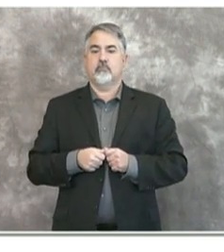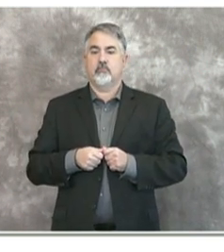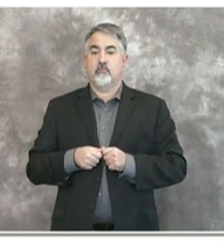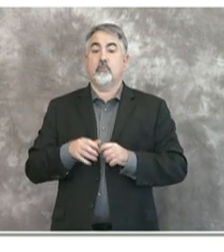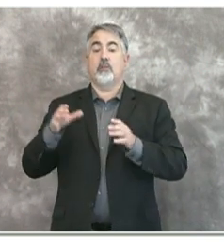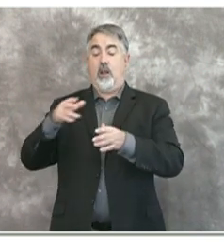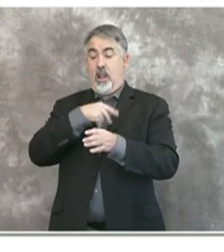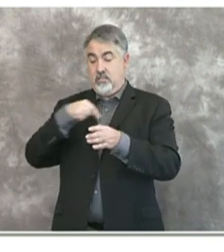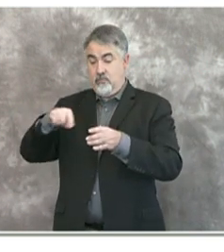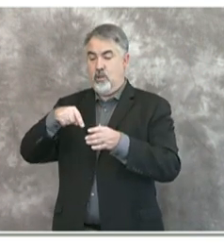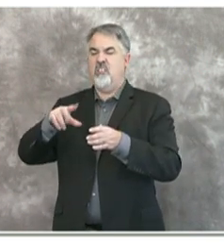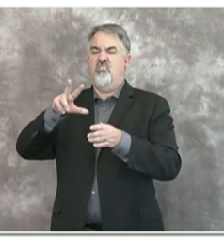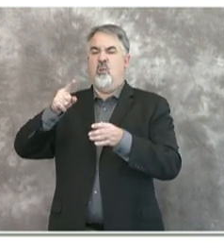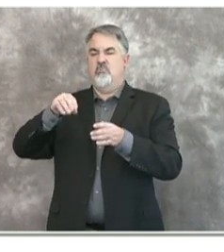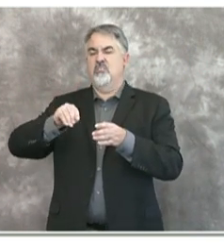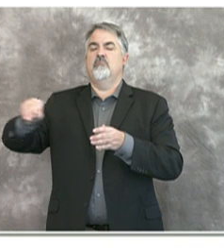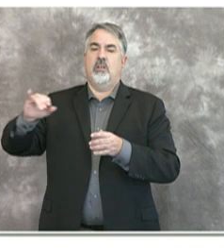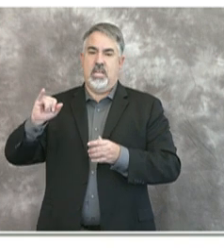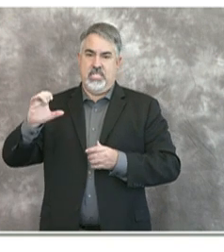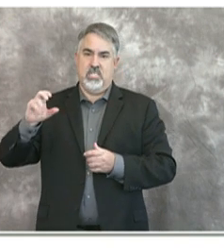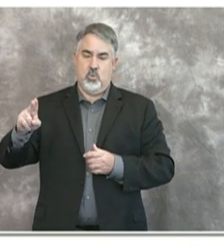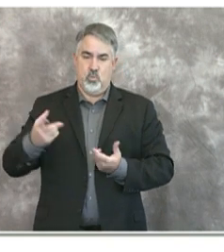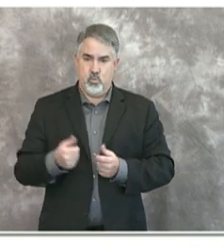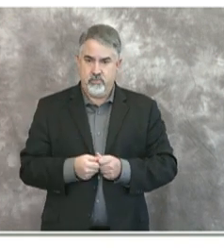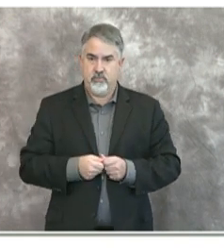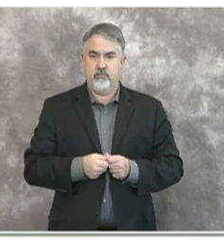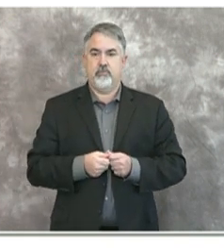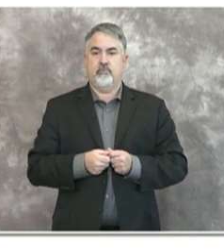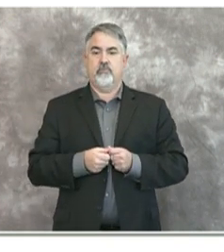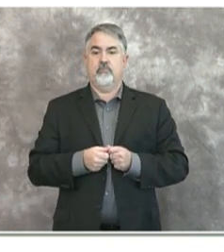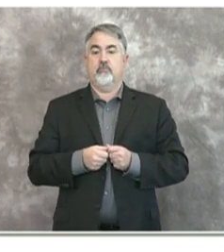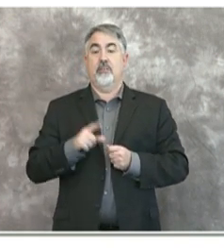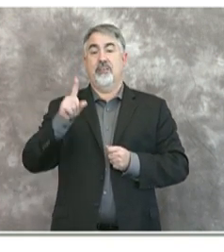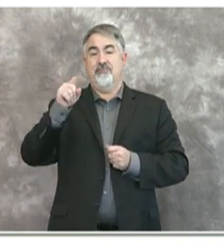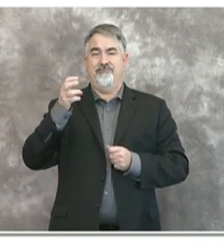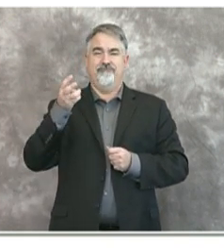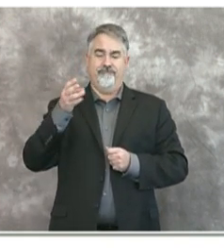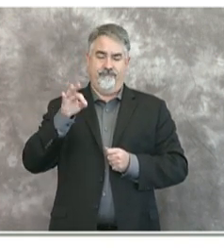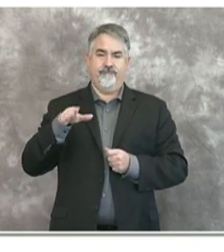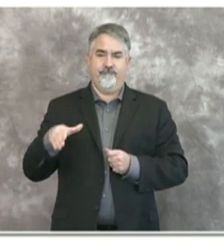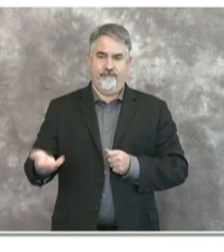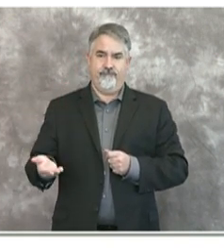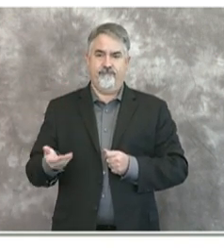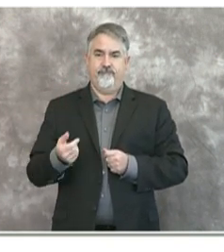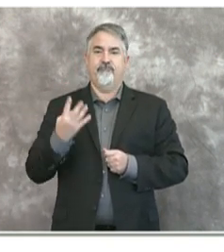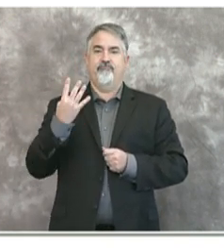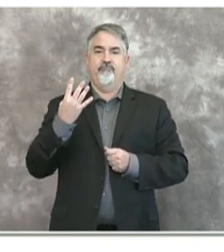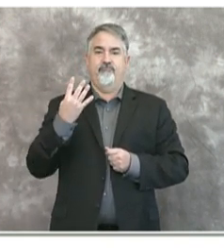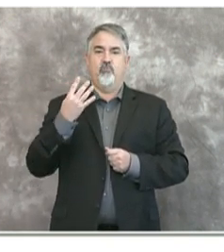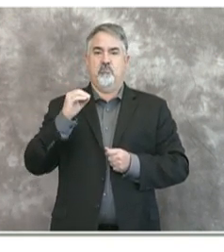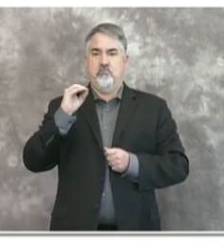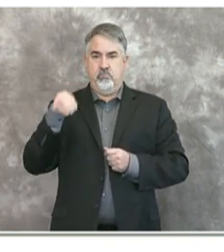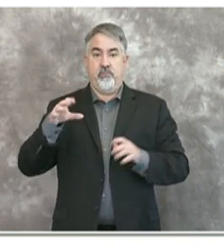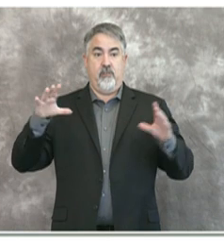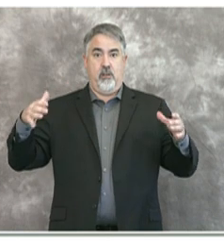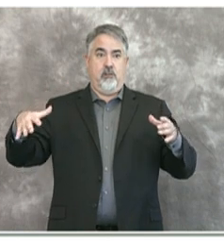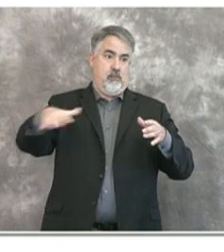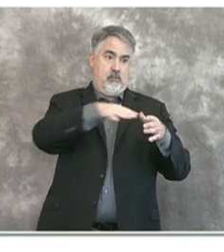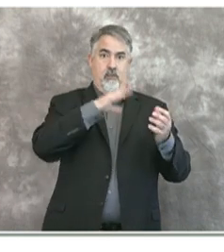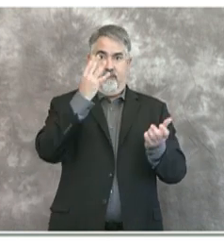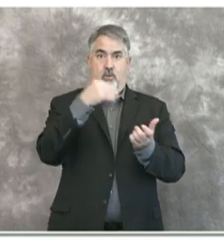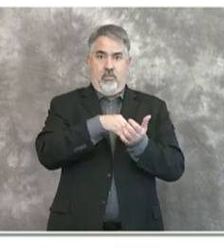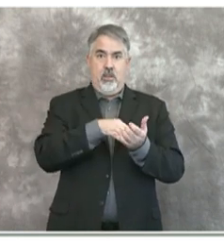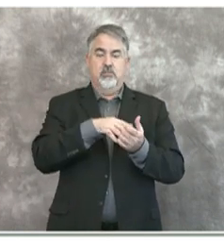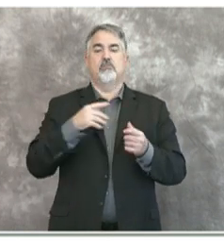hospitalized. The 169 deaths represent approximately 4% of the total number of cases. And of the